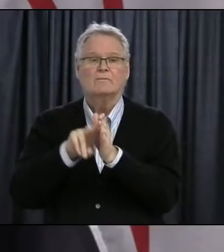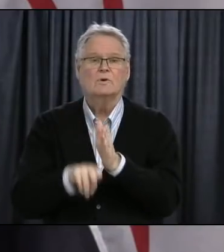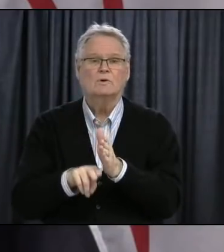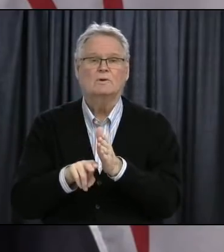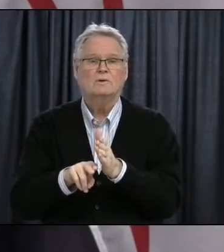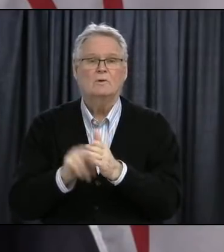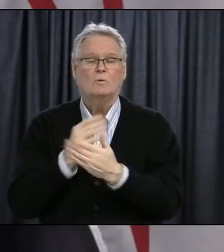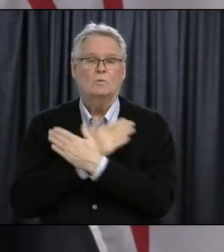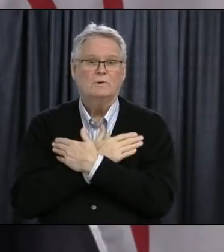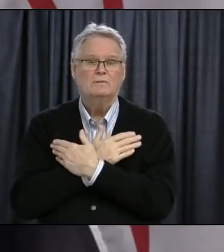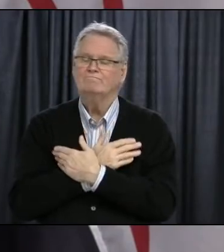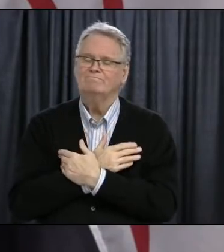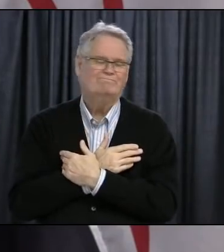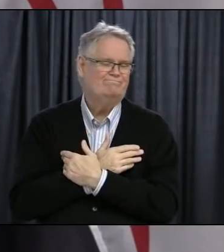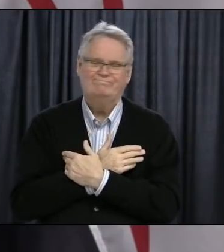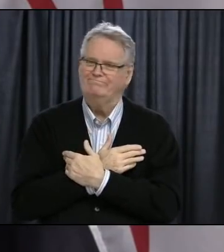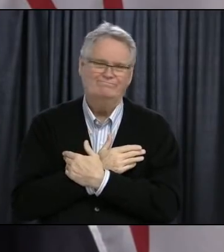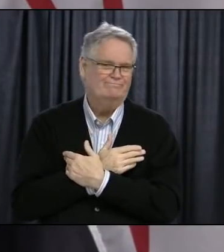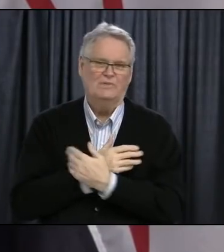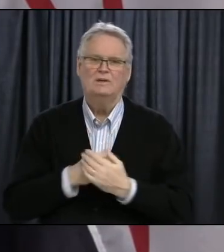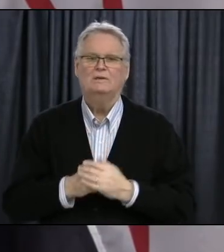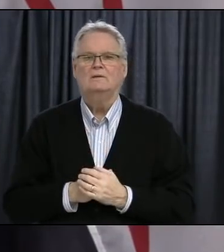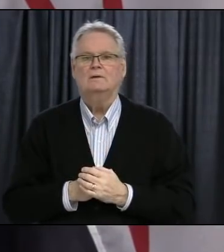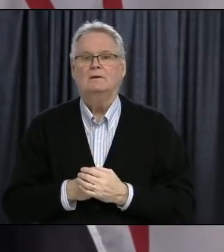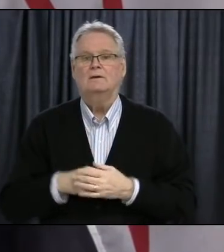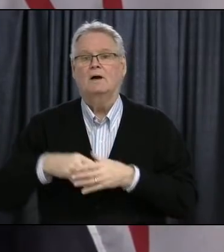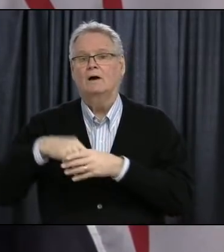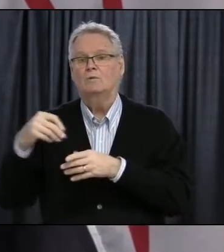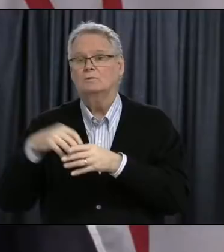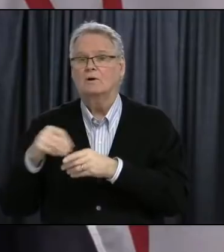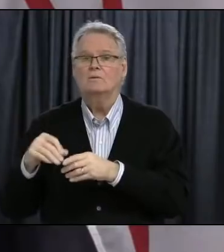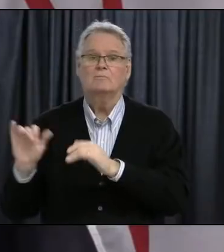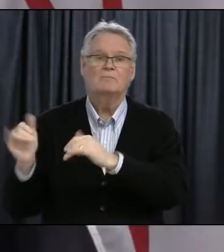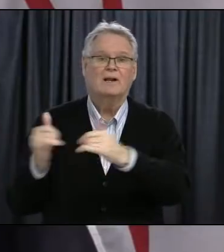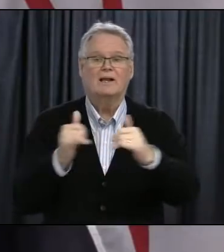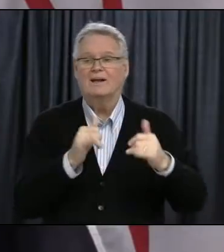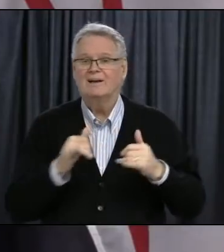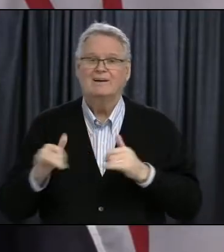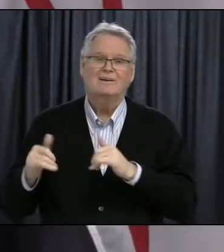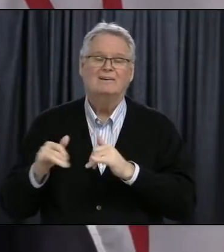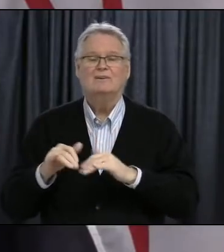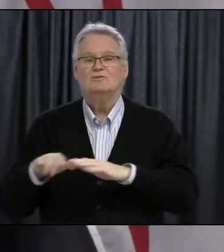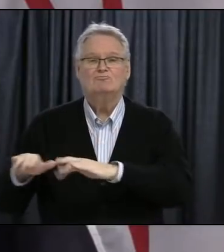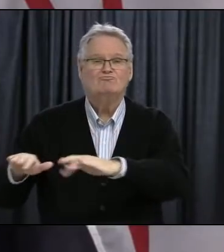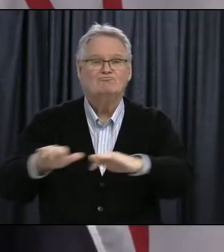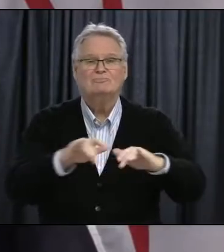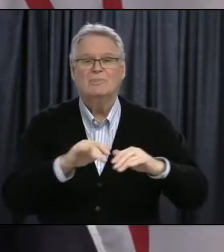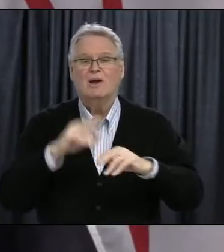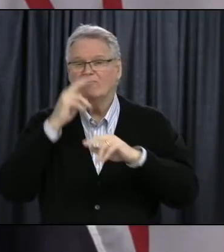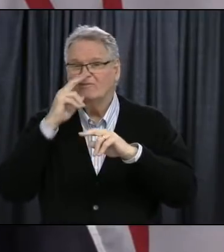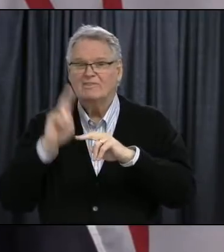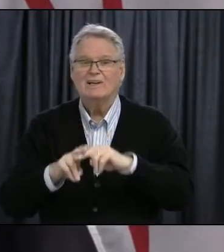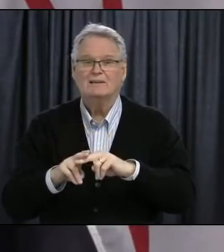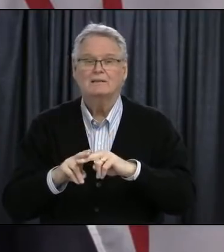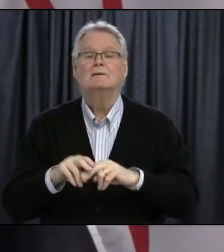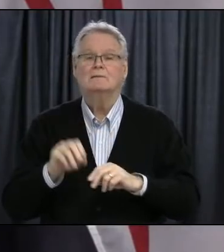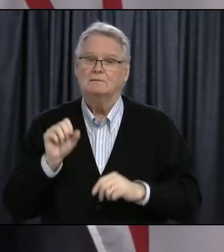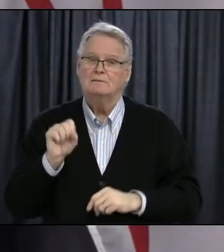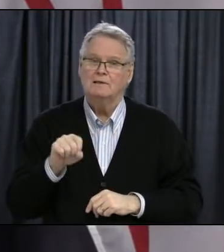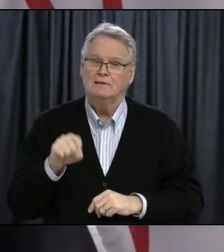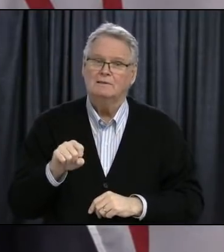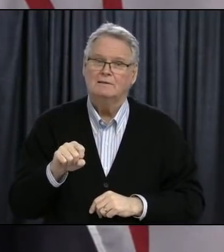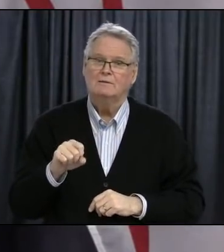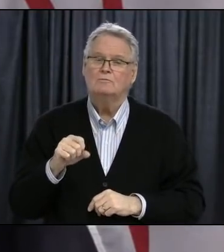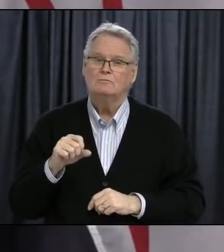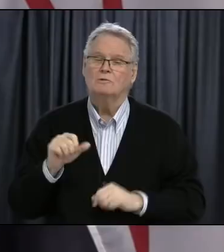Recreational activities, outdoor playgrounds, and equipment can be used. Gym and fitness facilities, yoga studios, tennis and squash